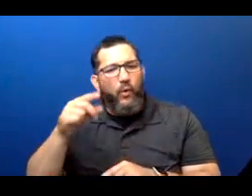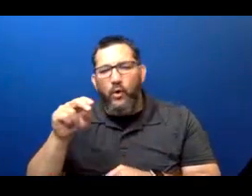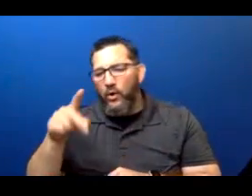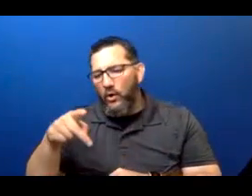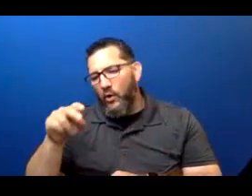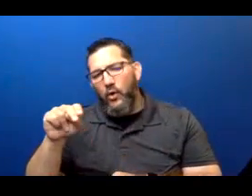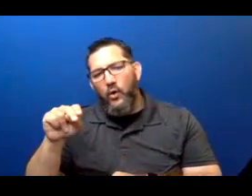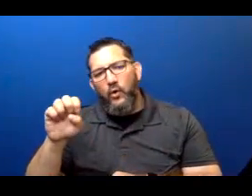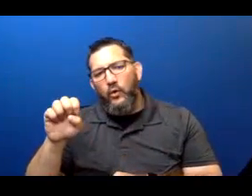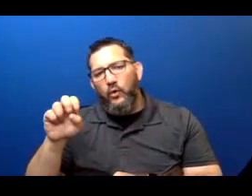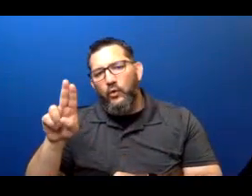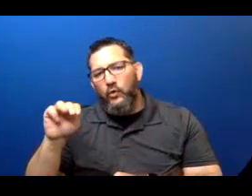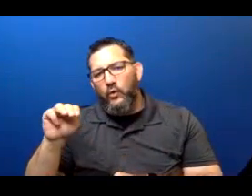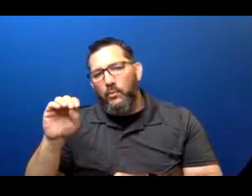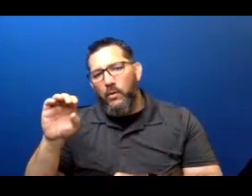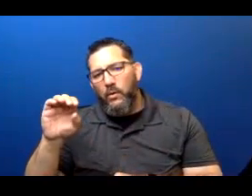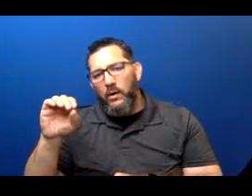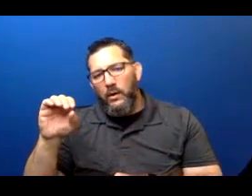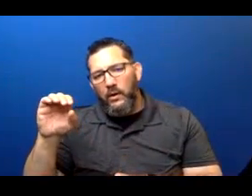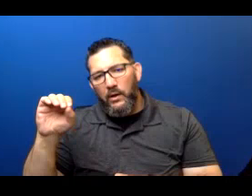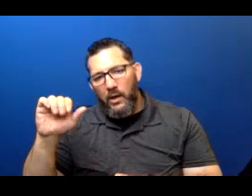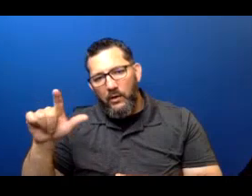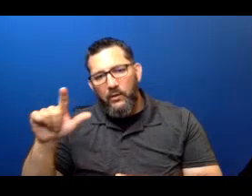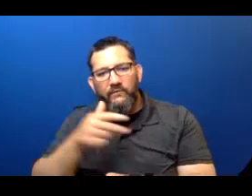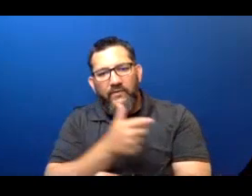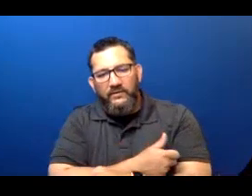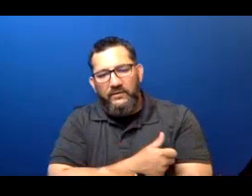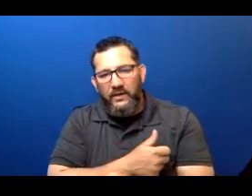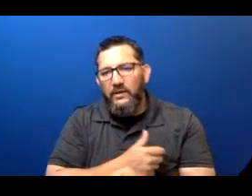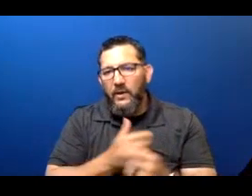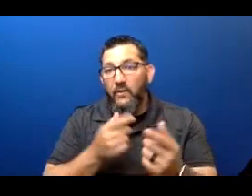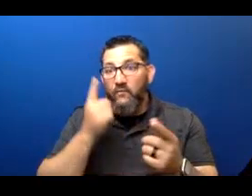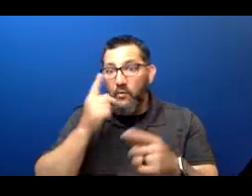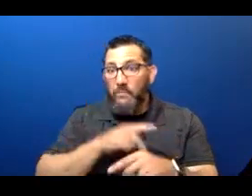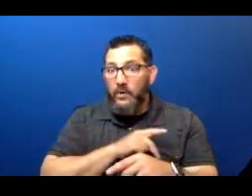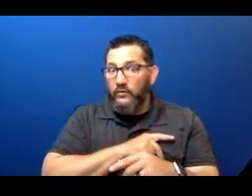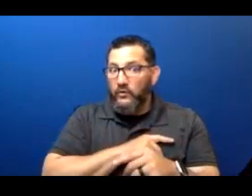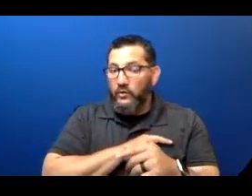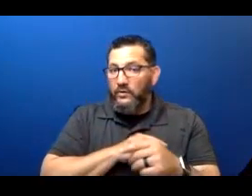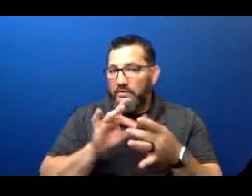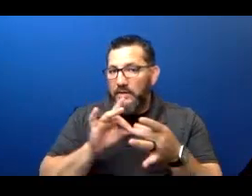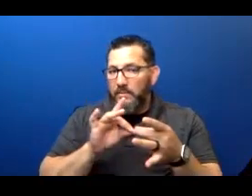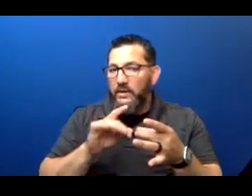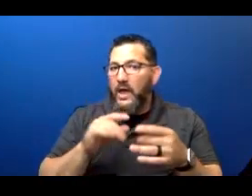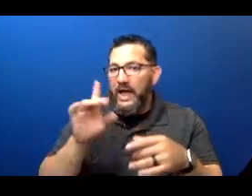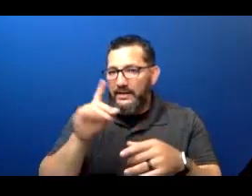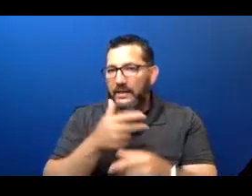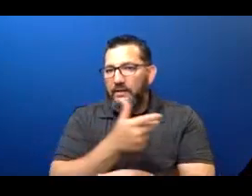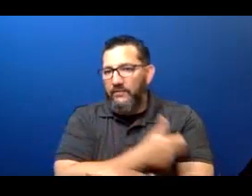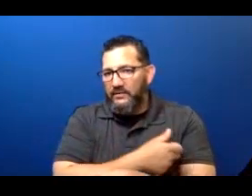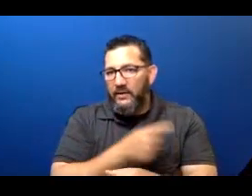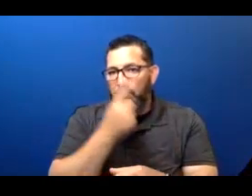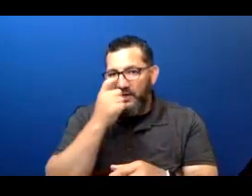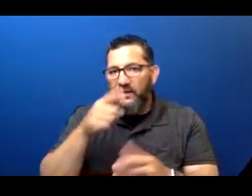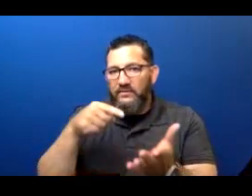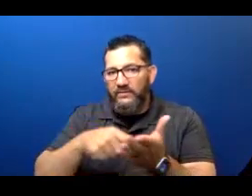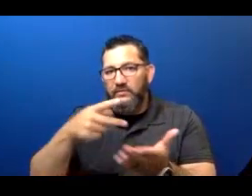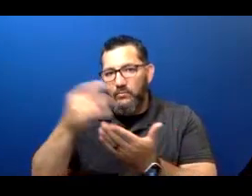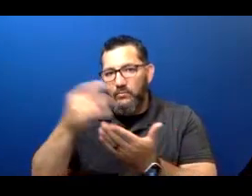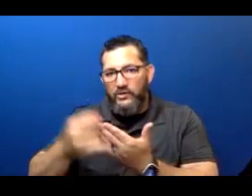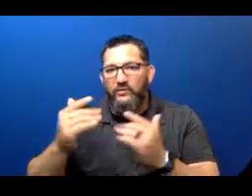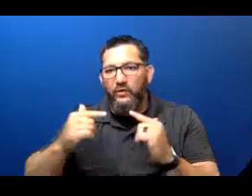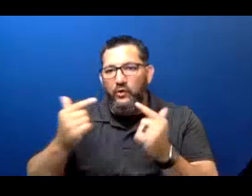as a personal statement, I literally got my pneumococcal vaccine because of this project. Go ahead, Evelyn.